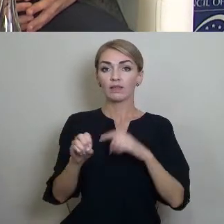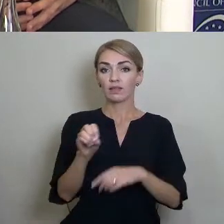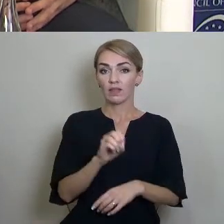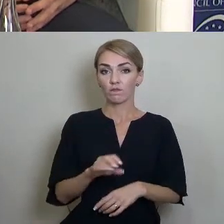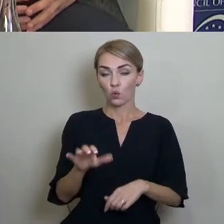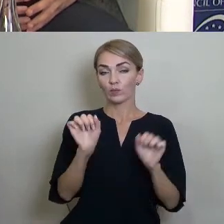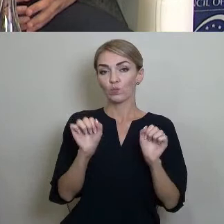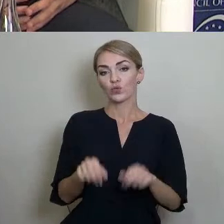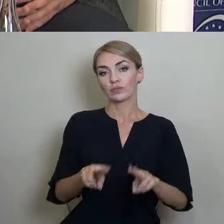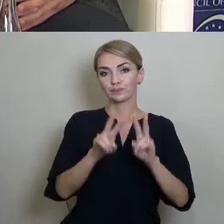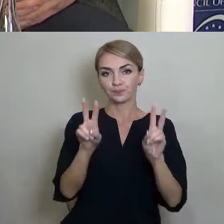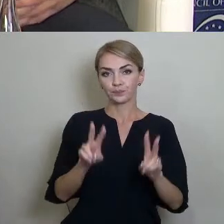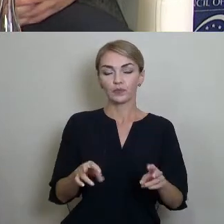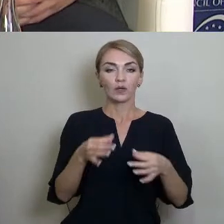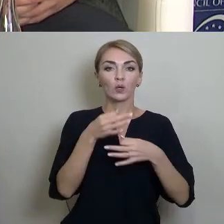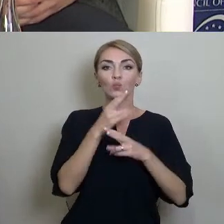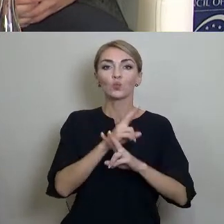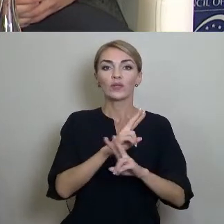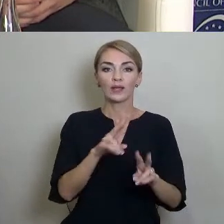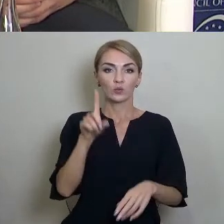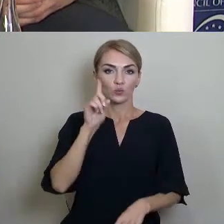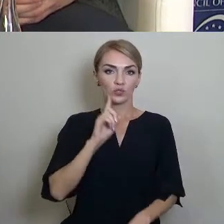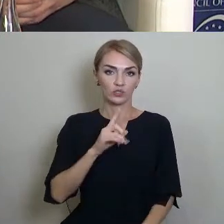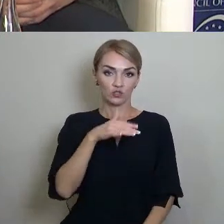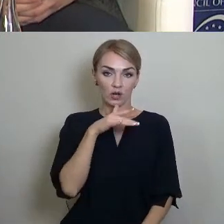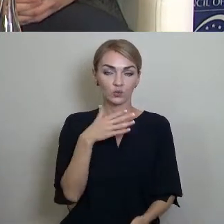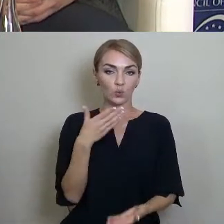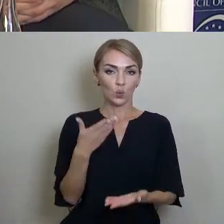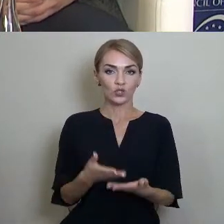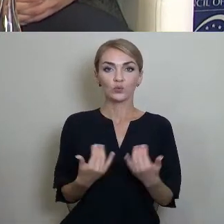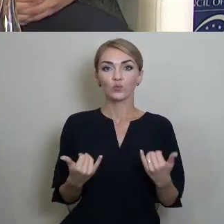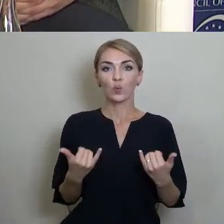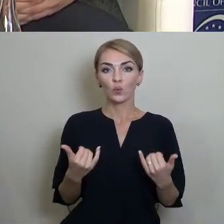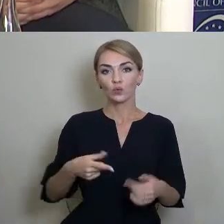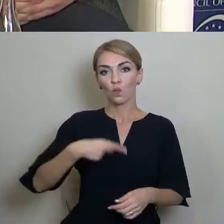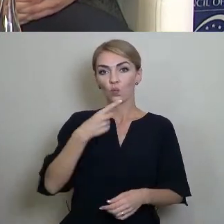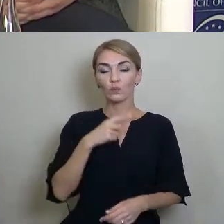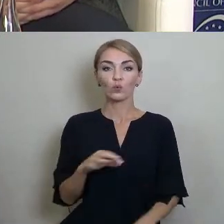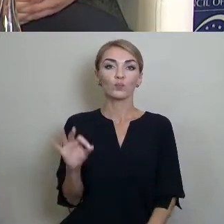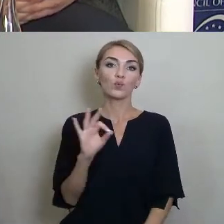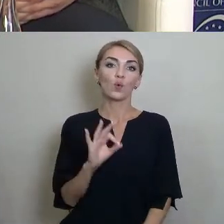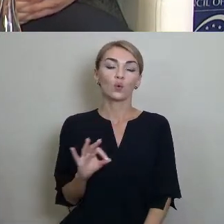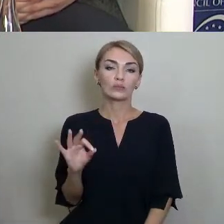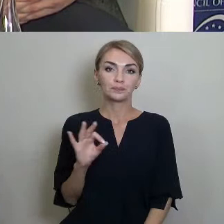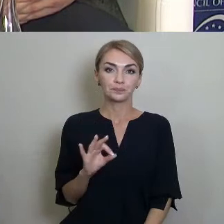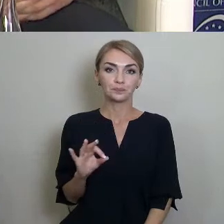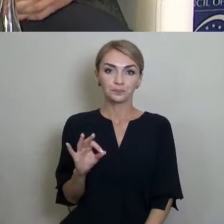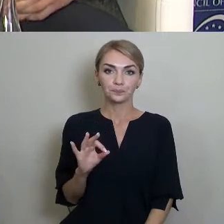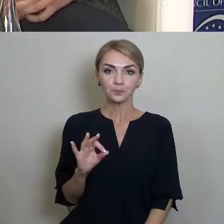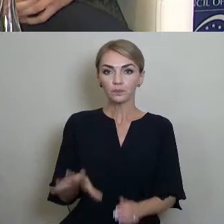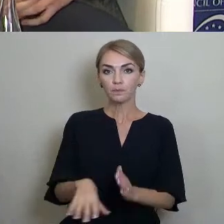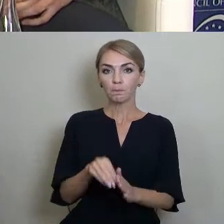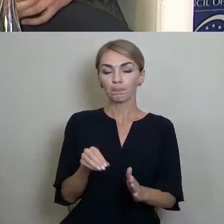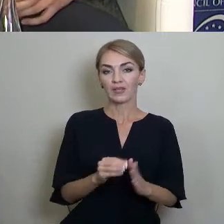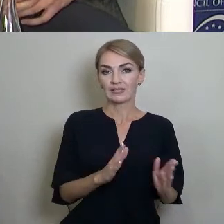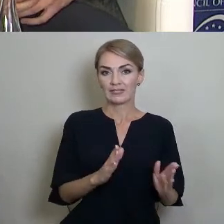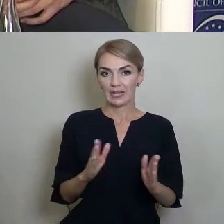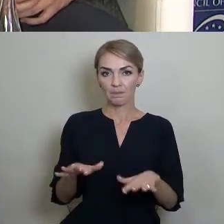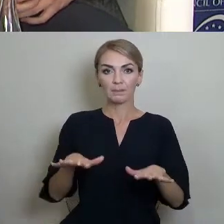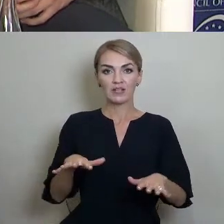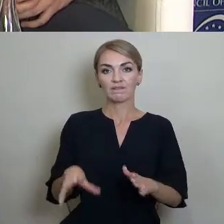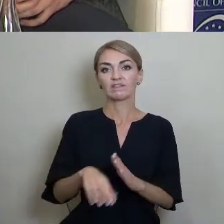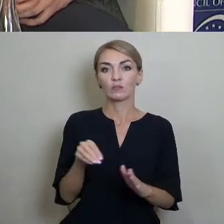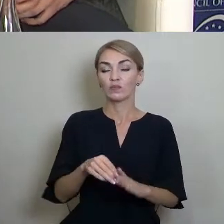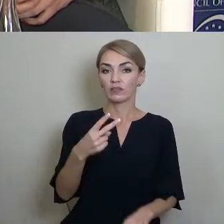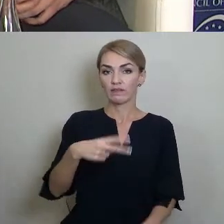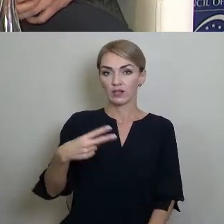Europe project, and you can listen to them at the time convenient for you. Today we are going to speak